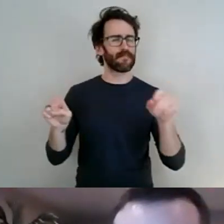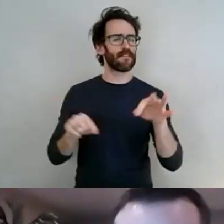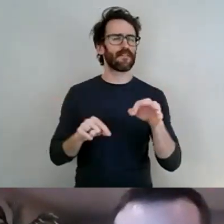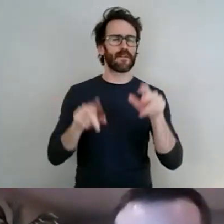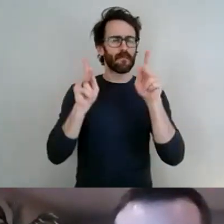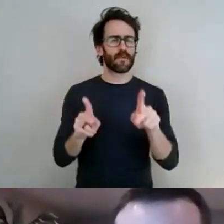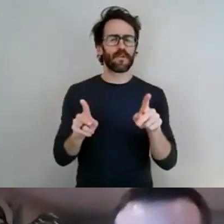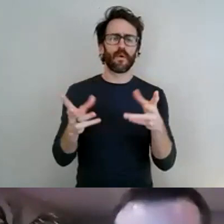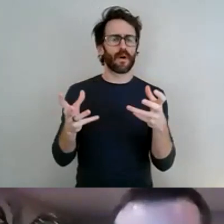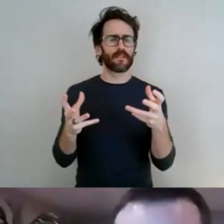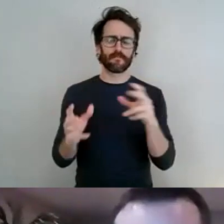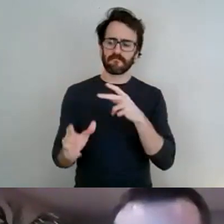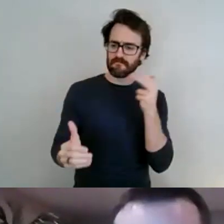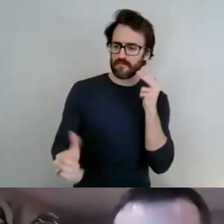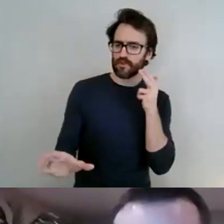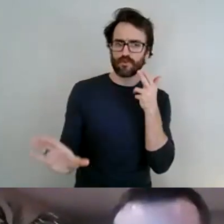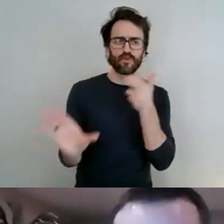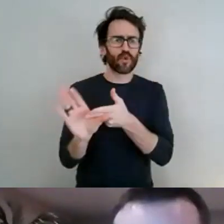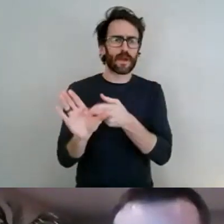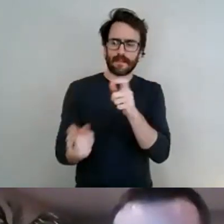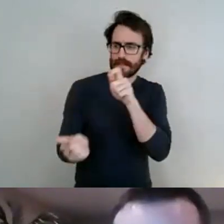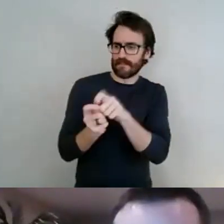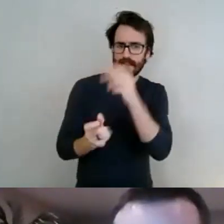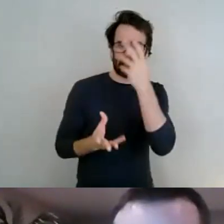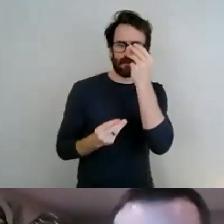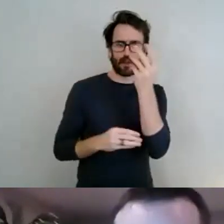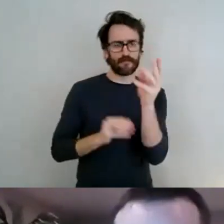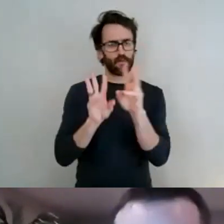education session, what's the best way to get a hold of you?